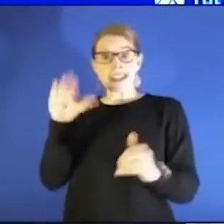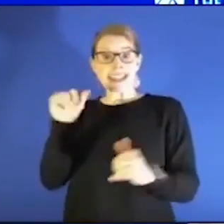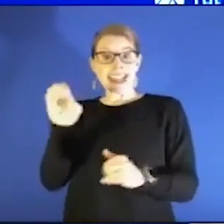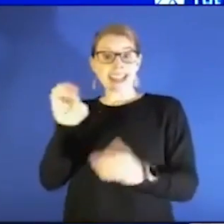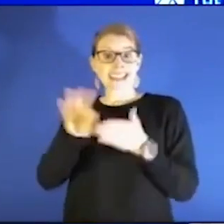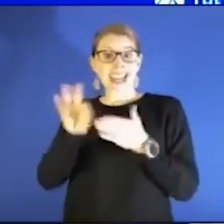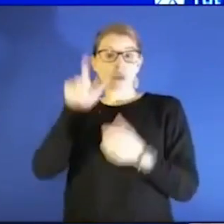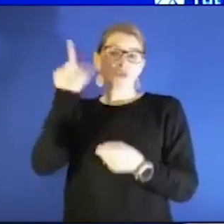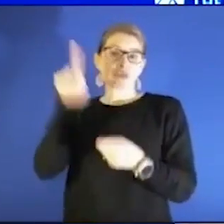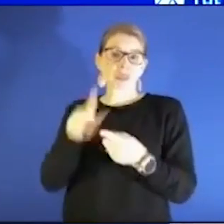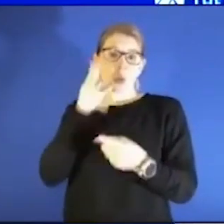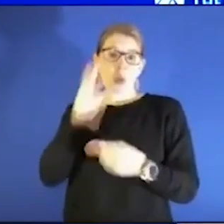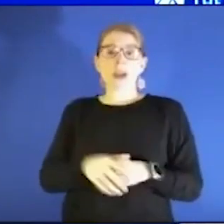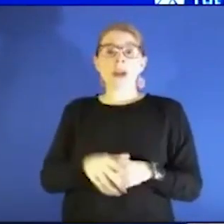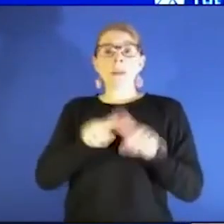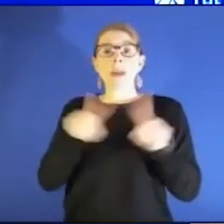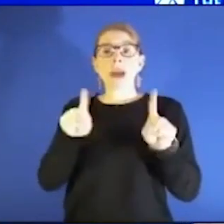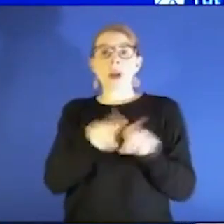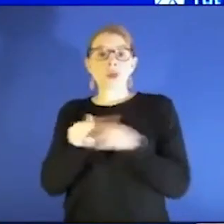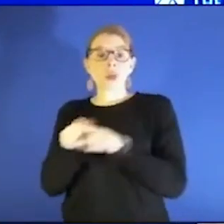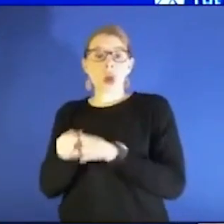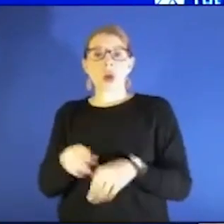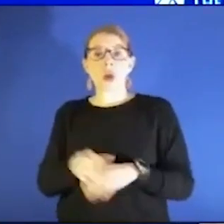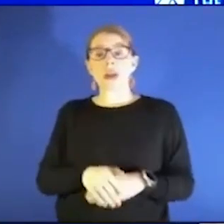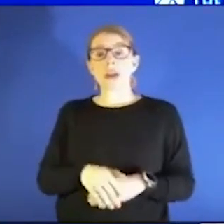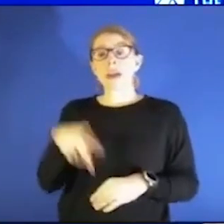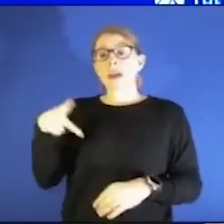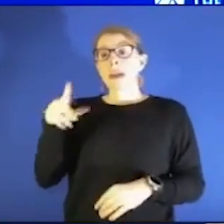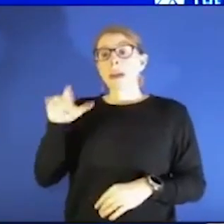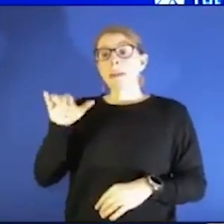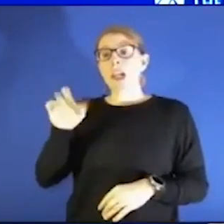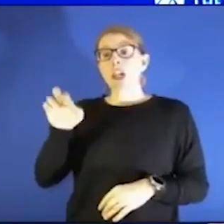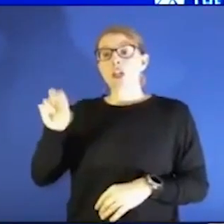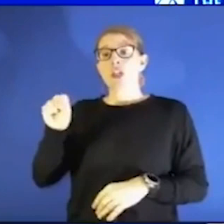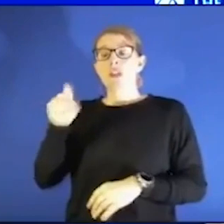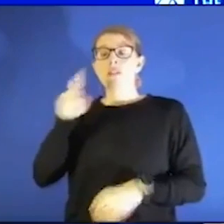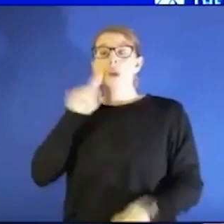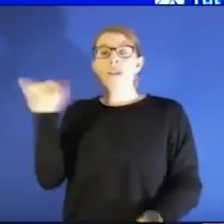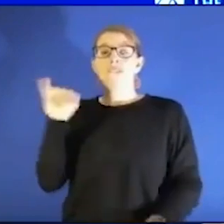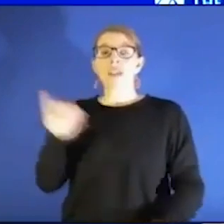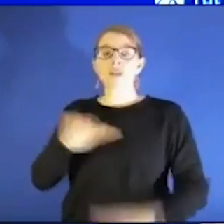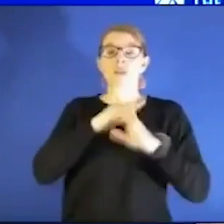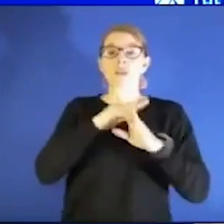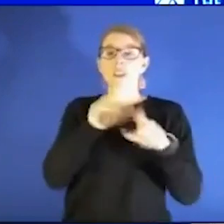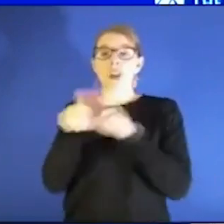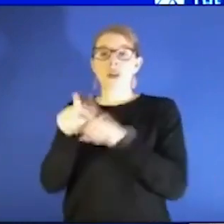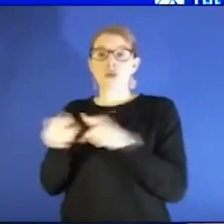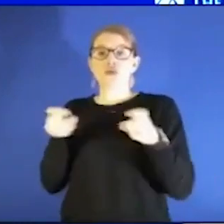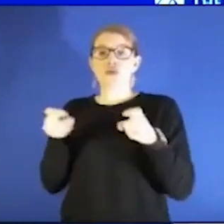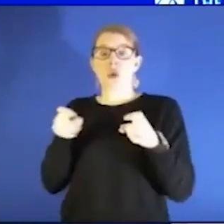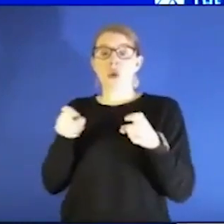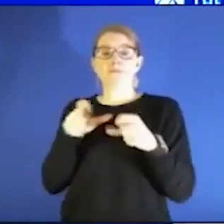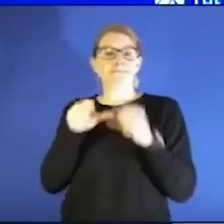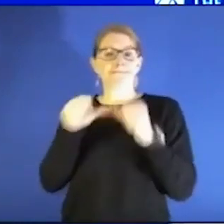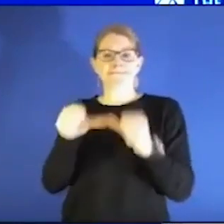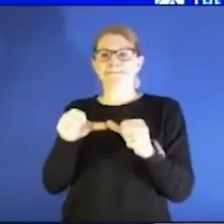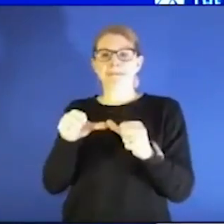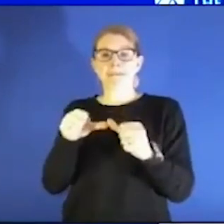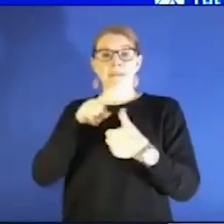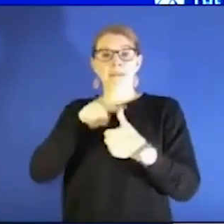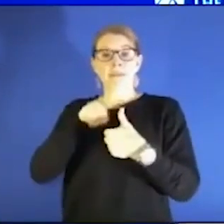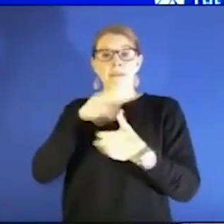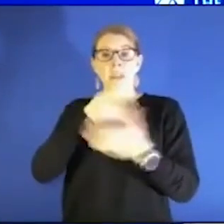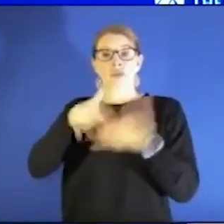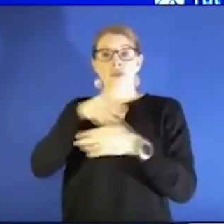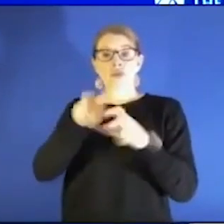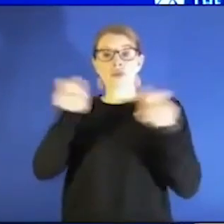But also, the pillars of infection prevention continue to persist, and that is social distancing,